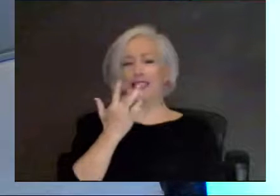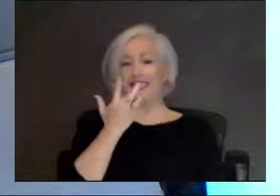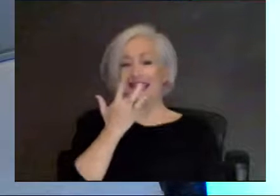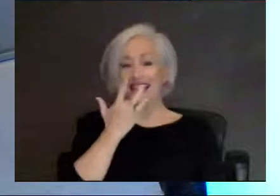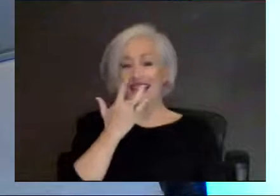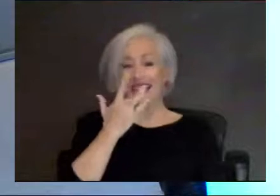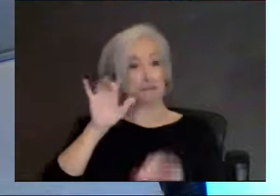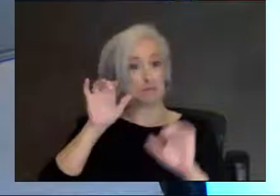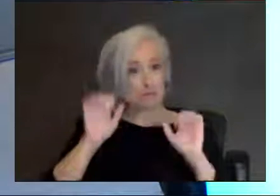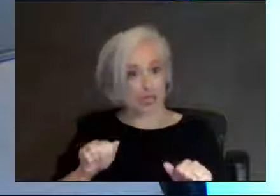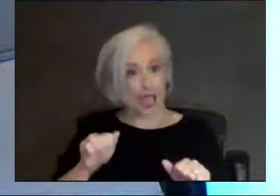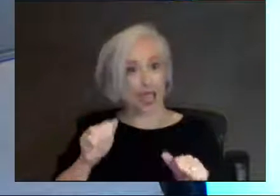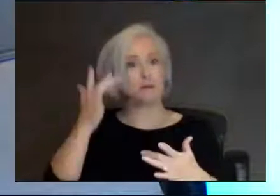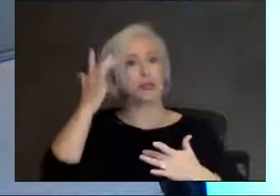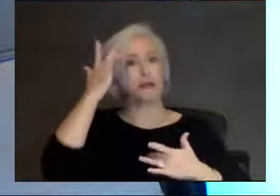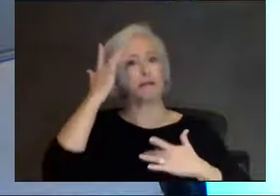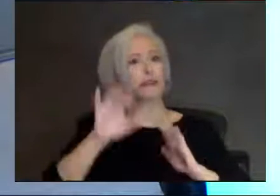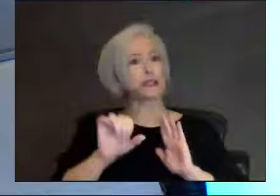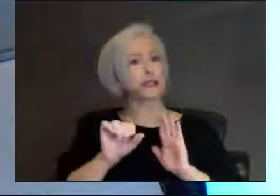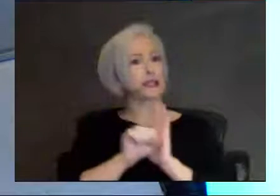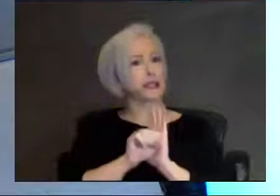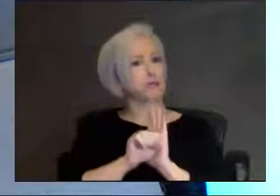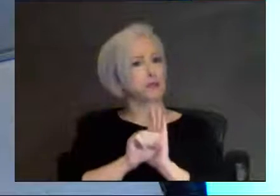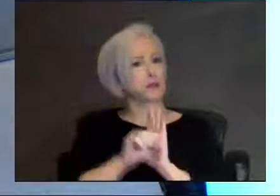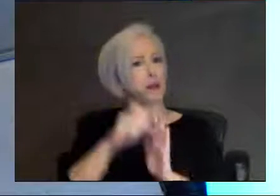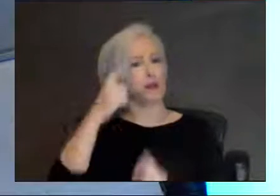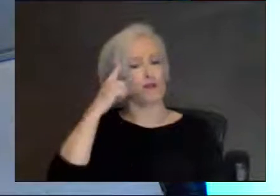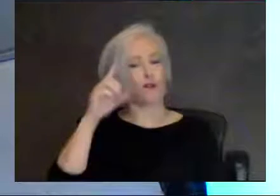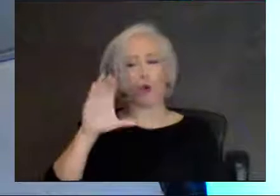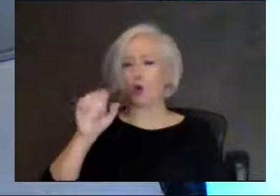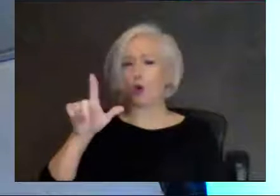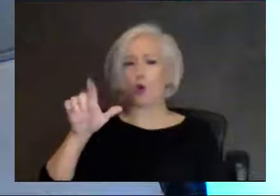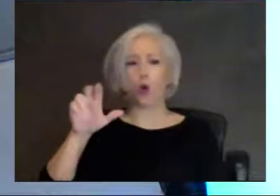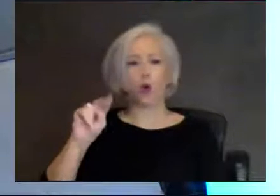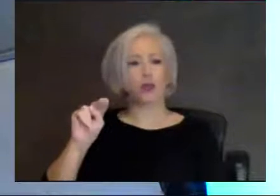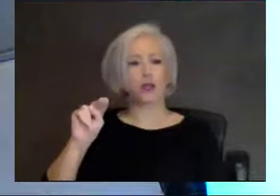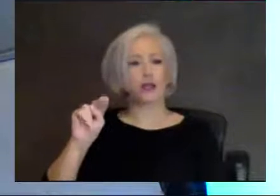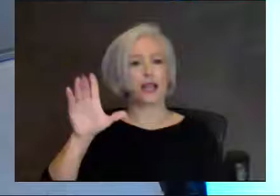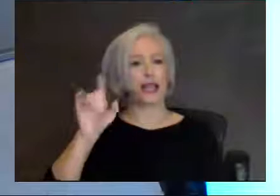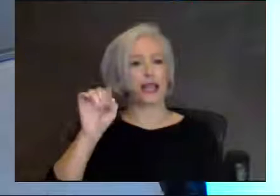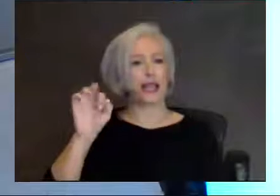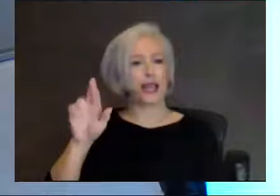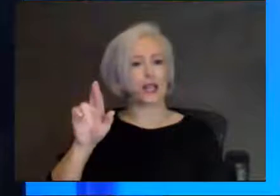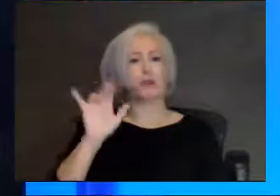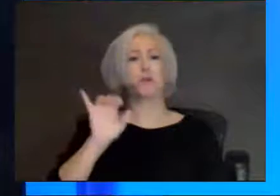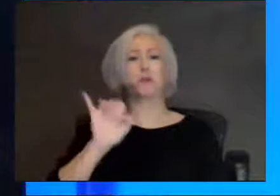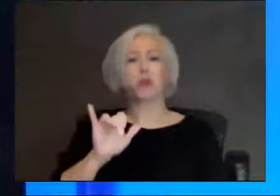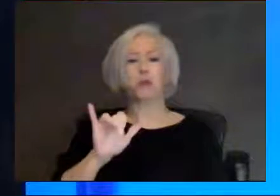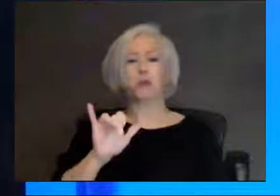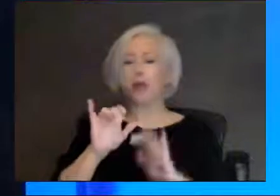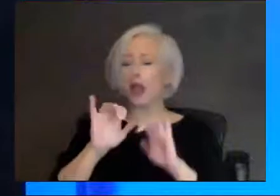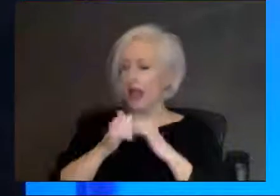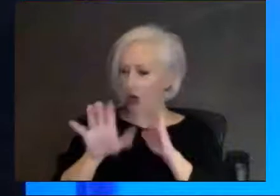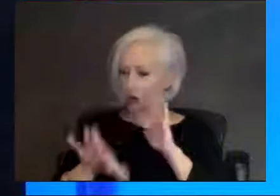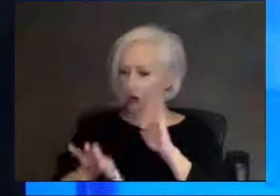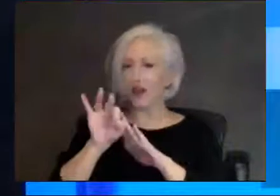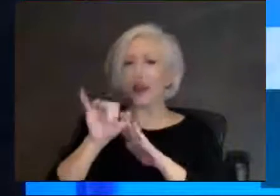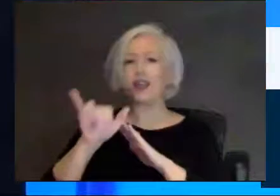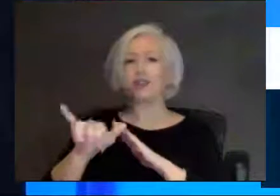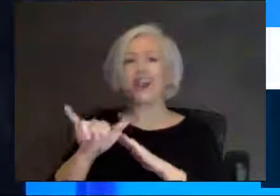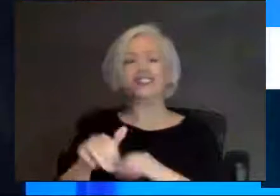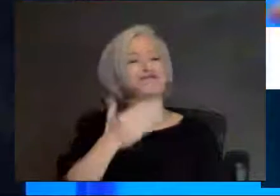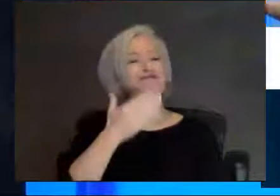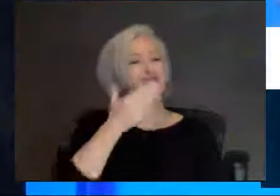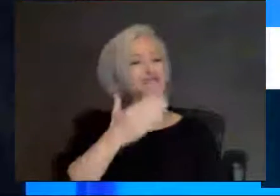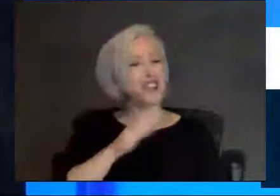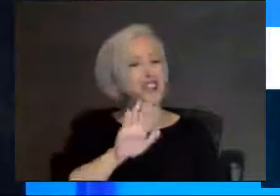of colon cancer. Can you explain how you came to make this discovery? Thank you so much for invitation. And